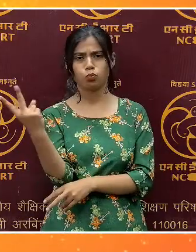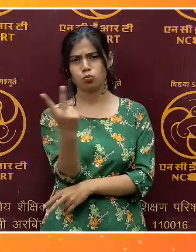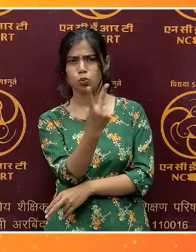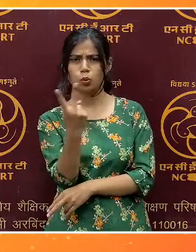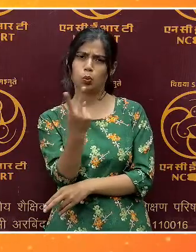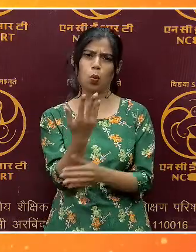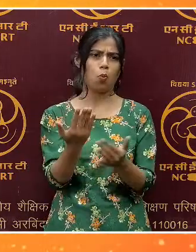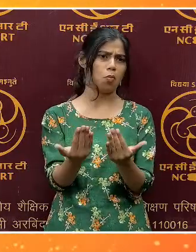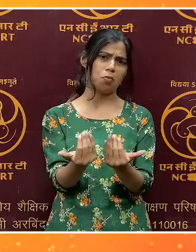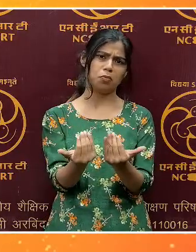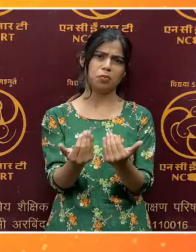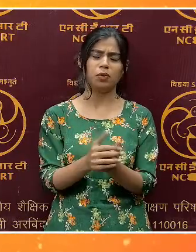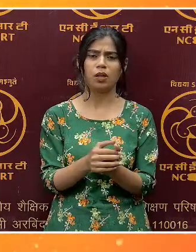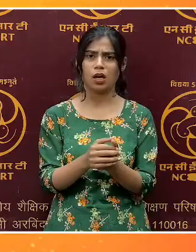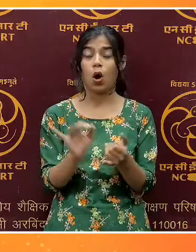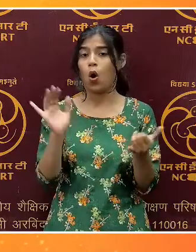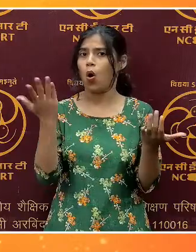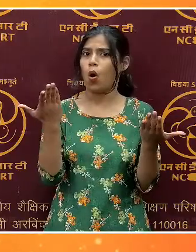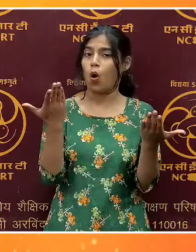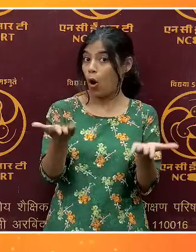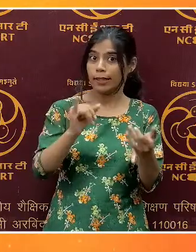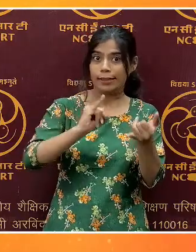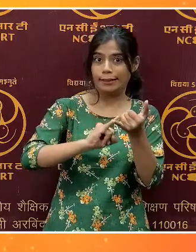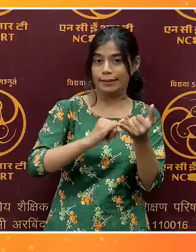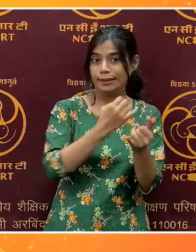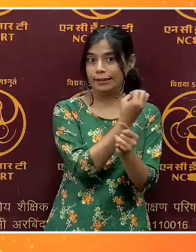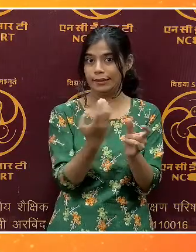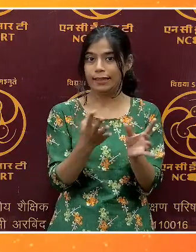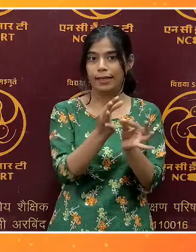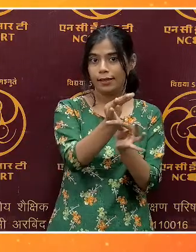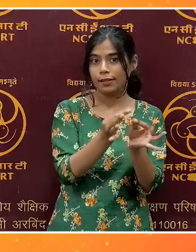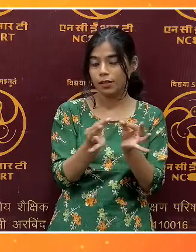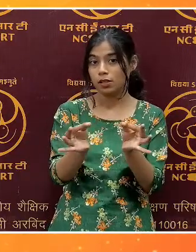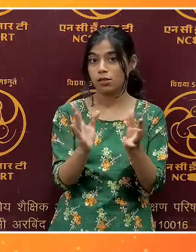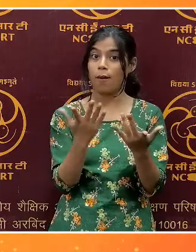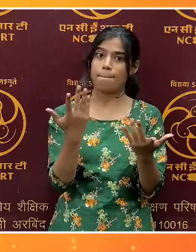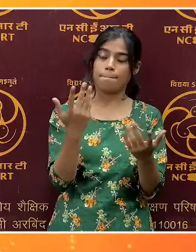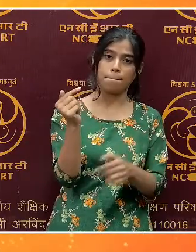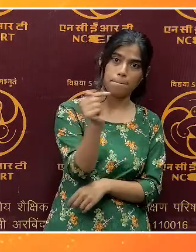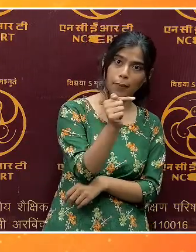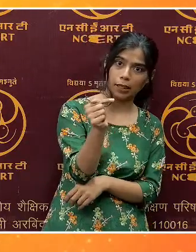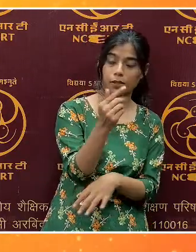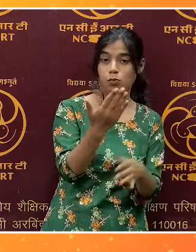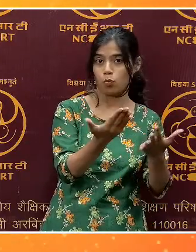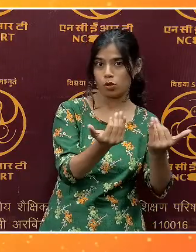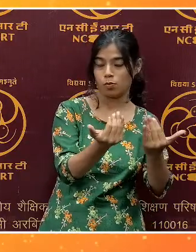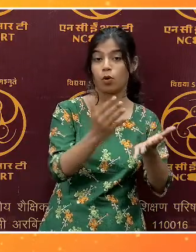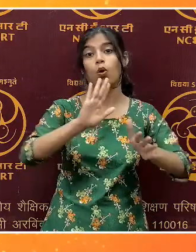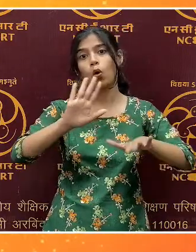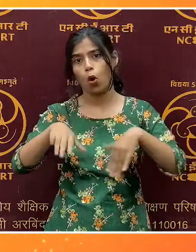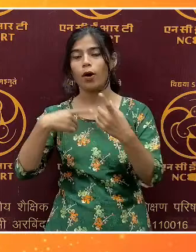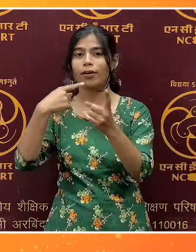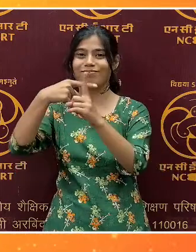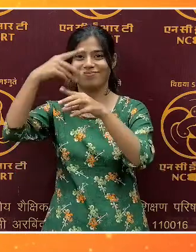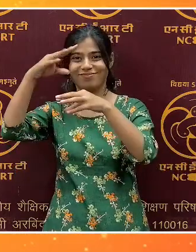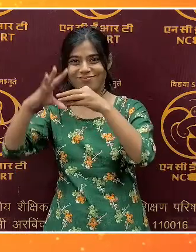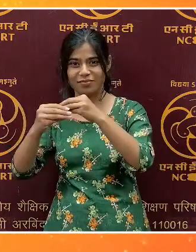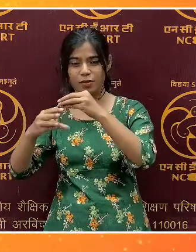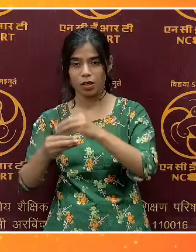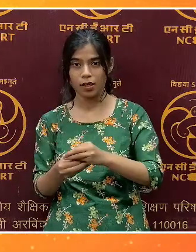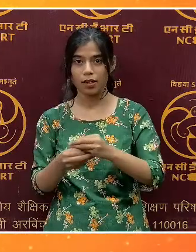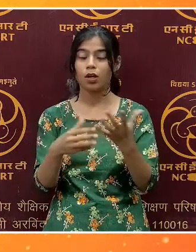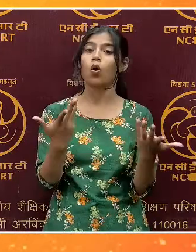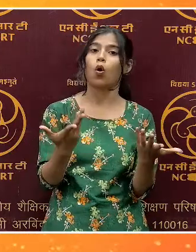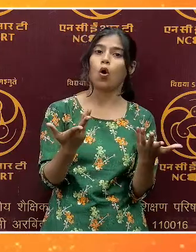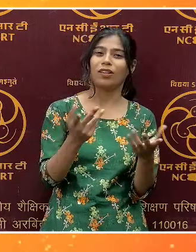Scalars can be added or subtracted by simple algebraic rules. For example, you have 2 kg sugar, add 3 kg